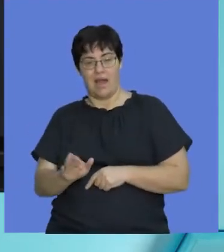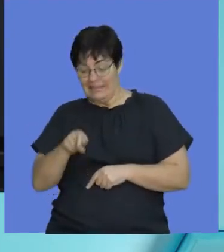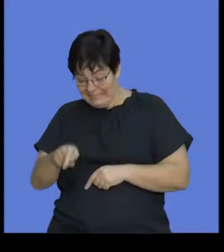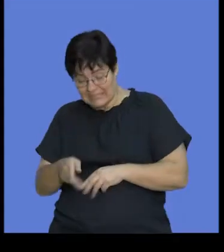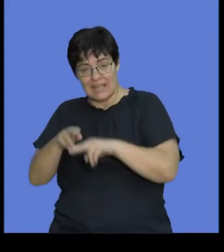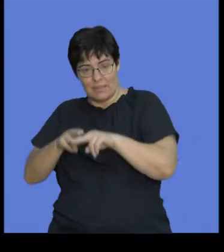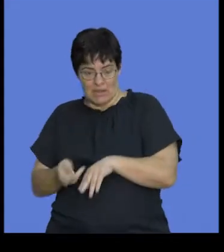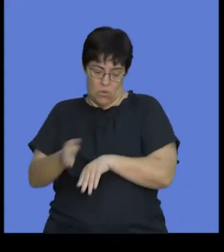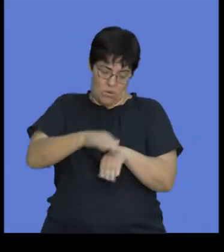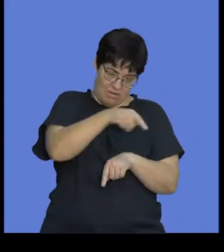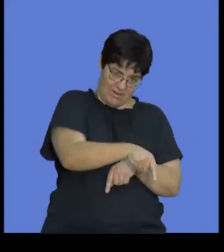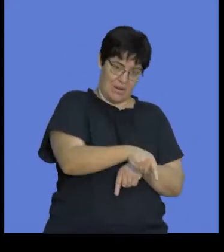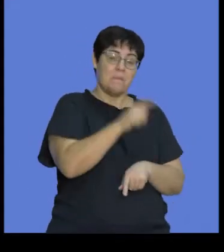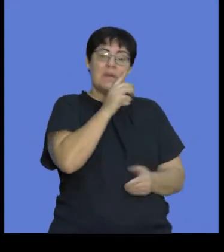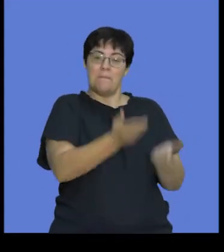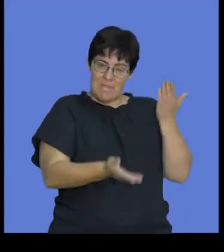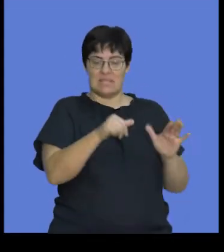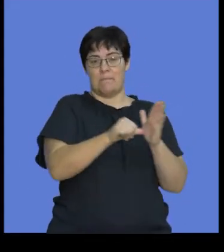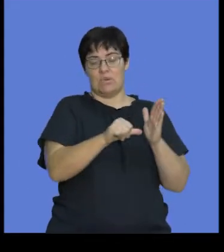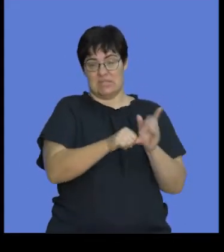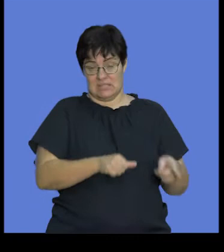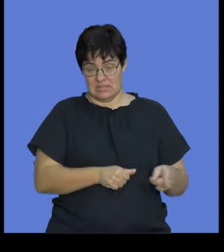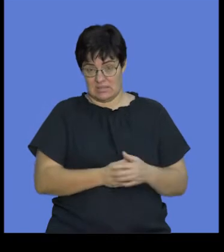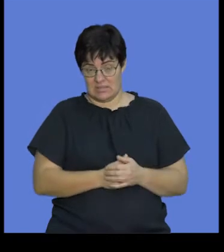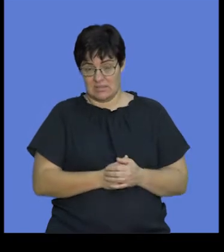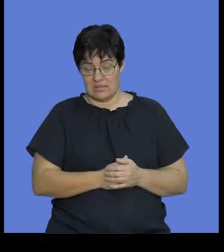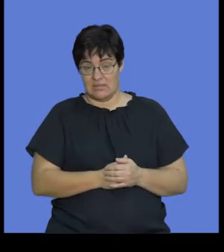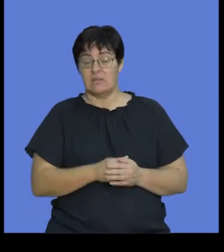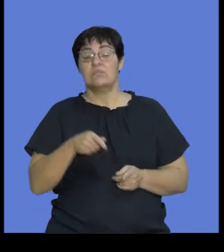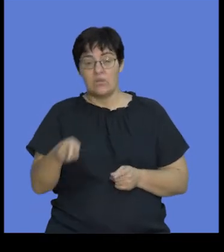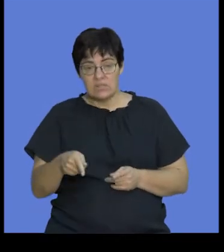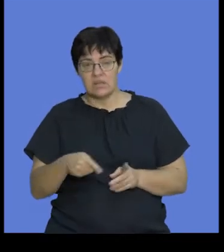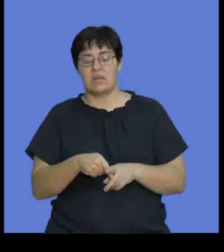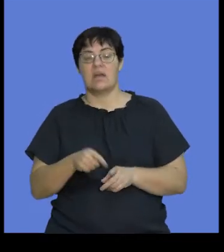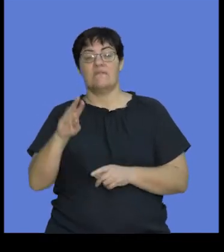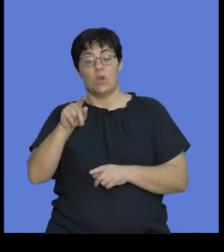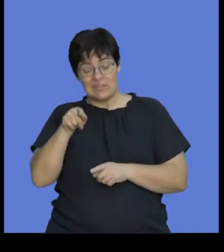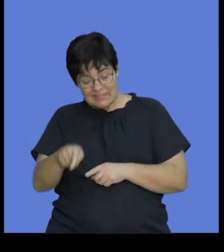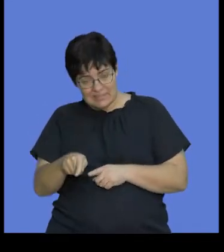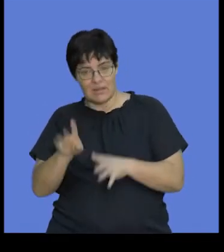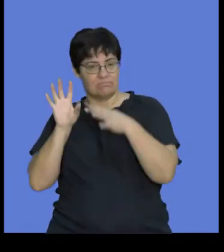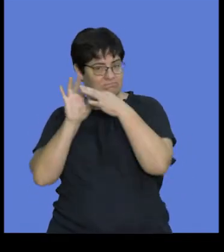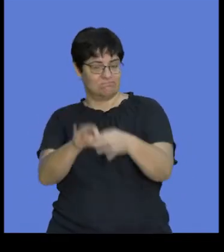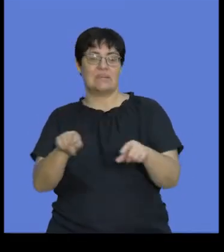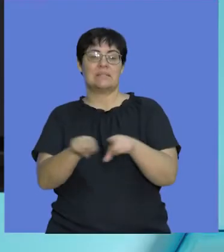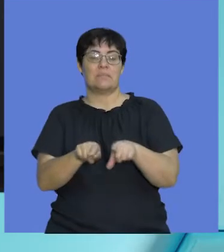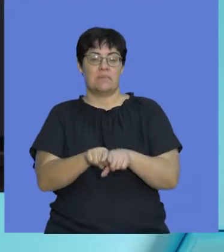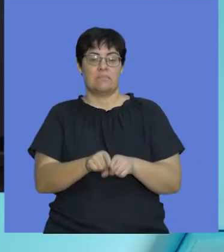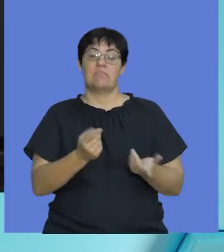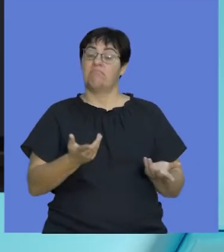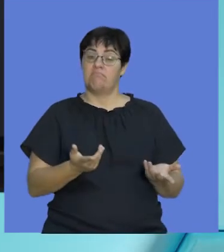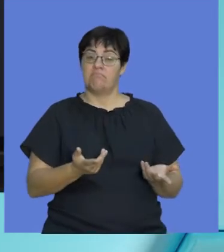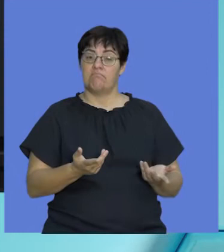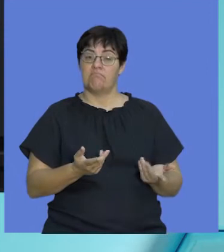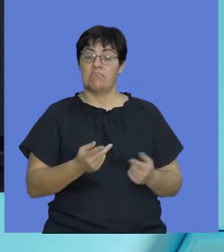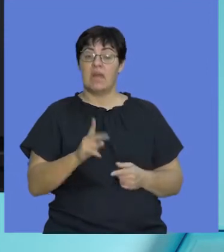part. Also, momentum is directly proportional to velocity. In other